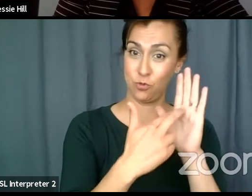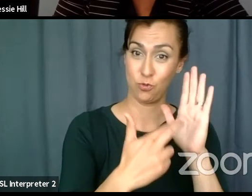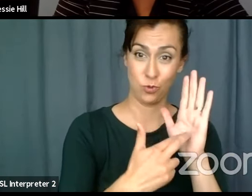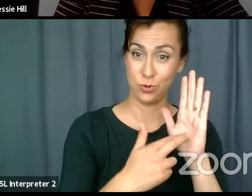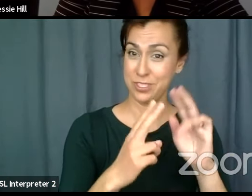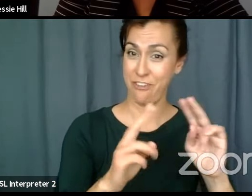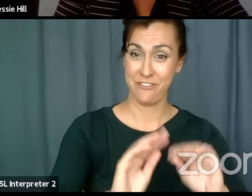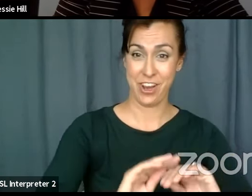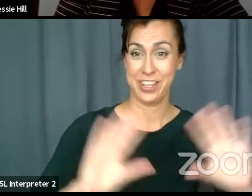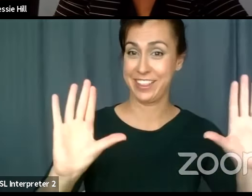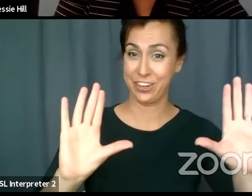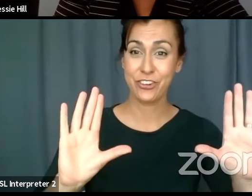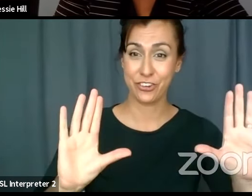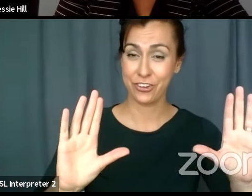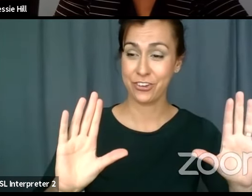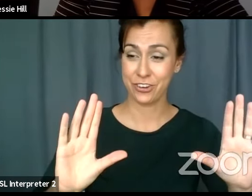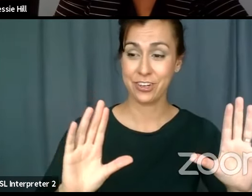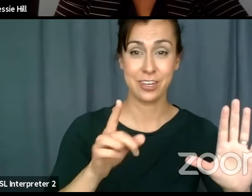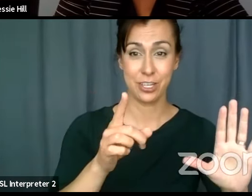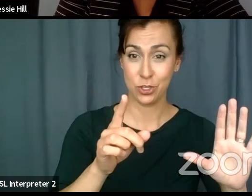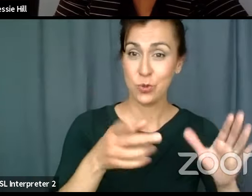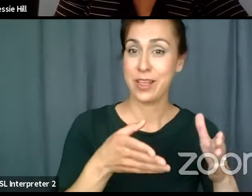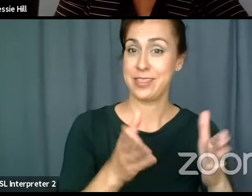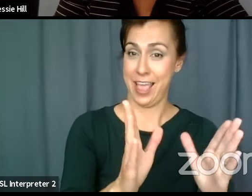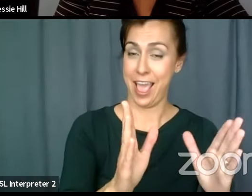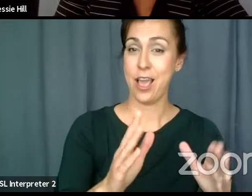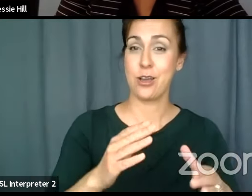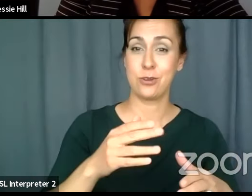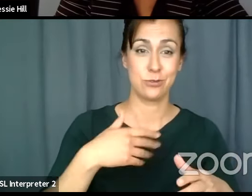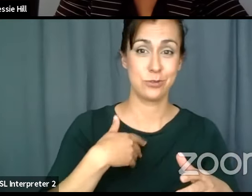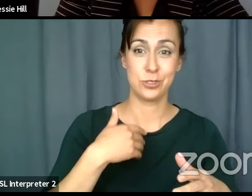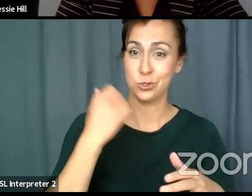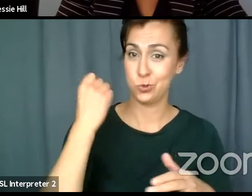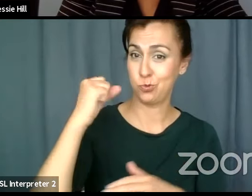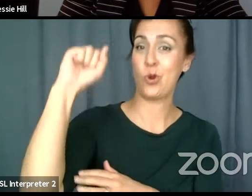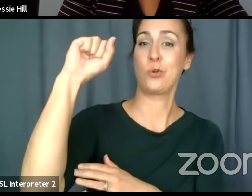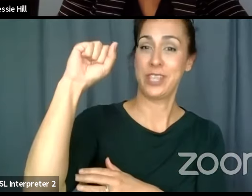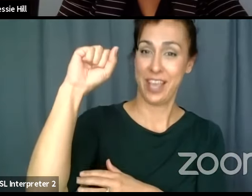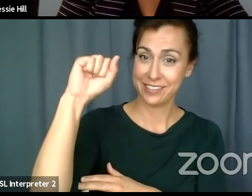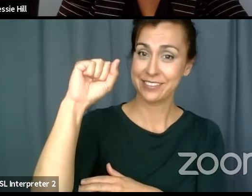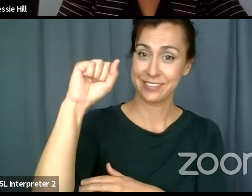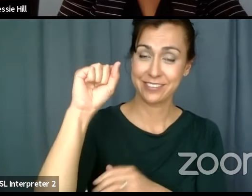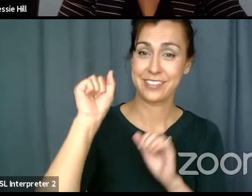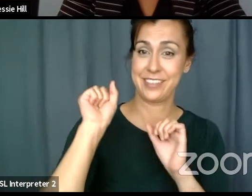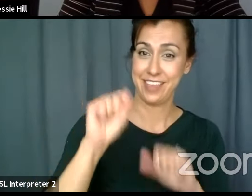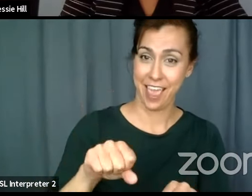that one can protest, one can engage in a demonstration while